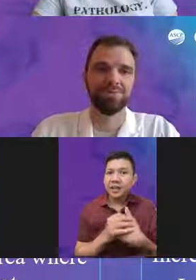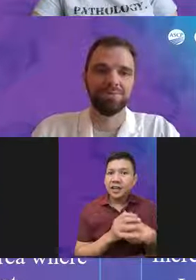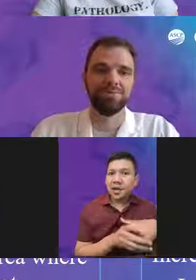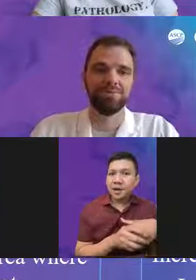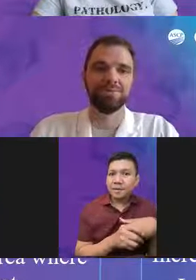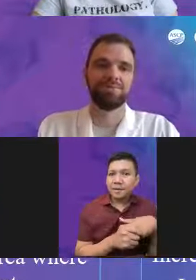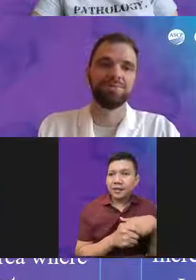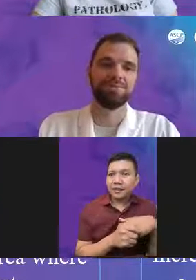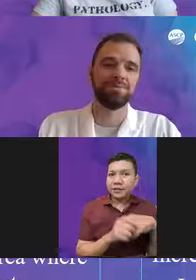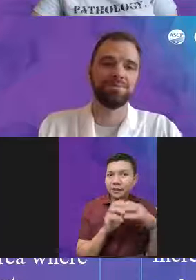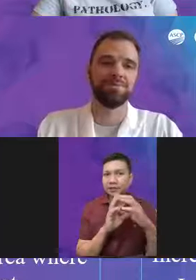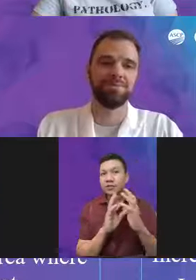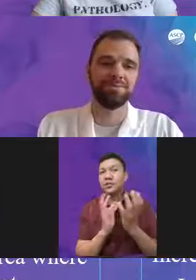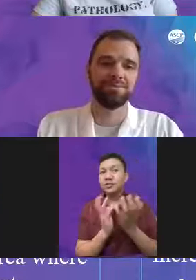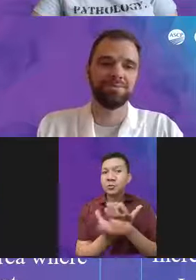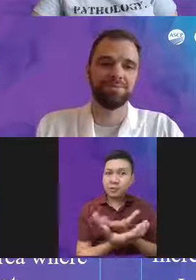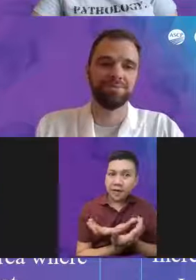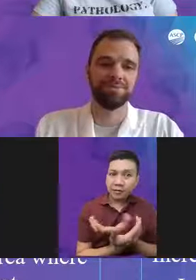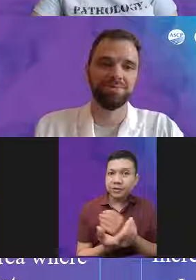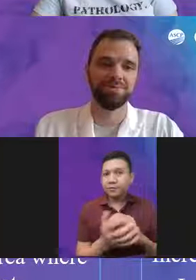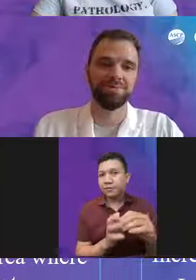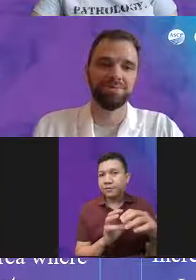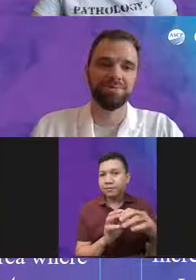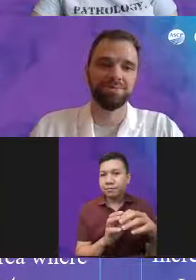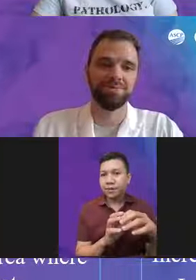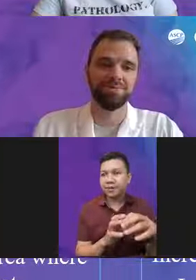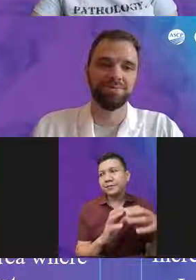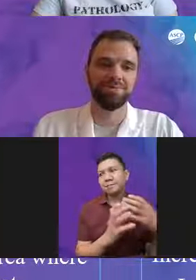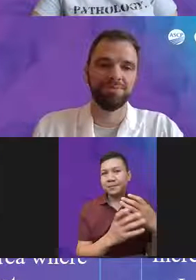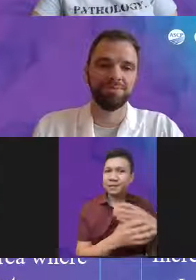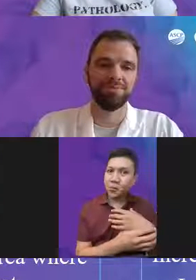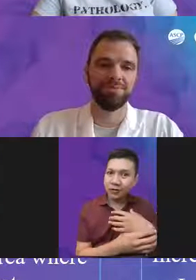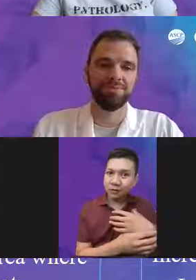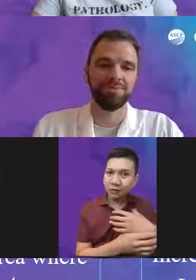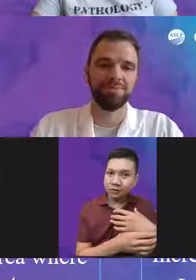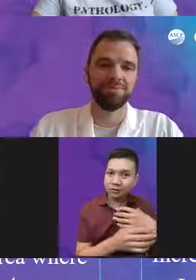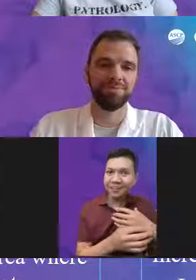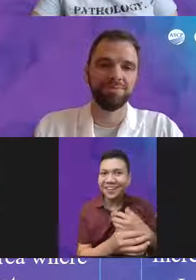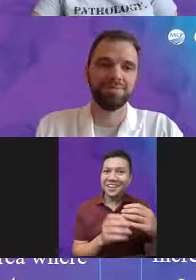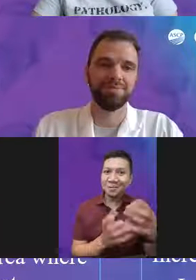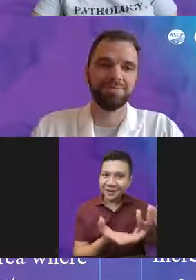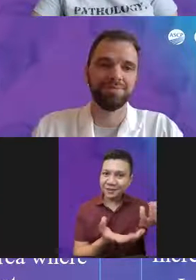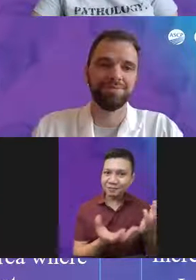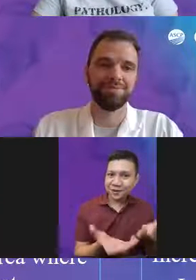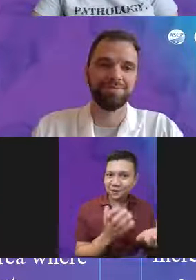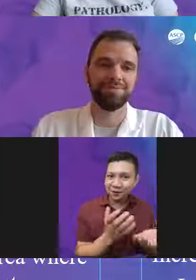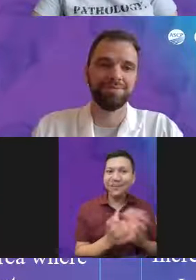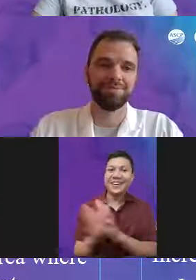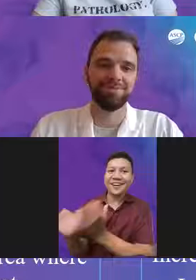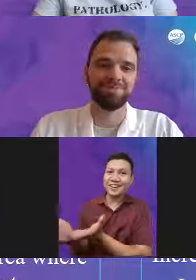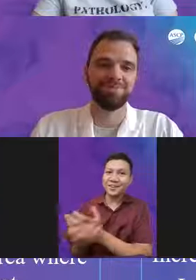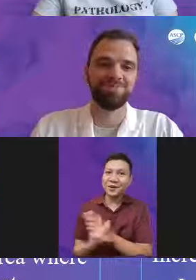that. And the central pallor, or the, you know, big donut holes, it depends on where